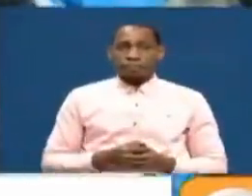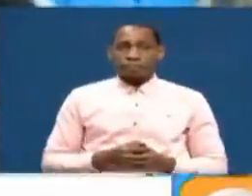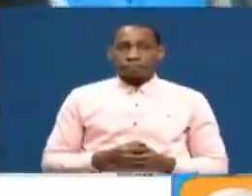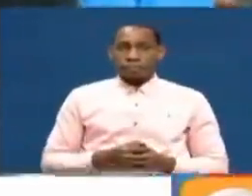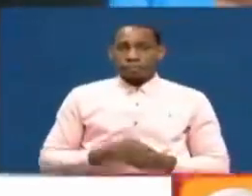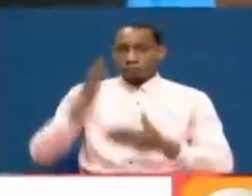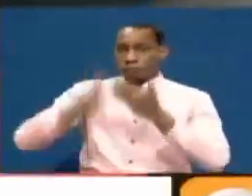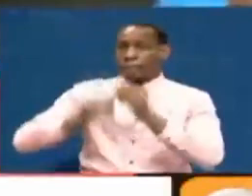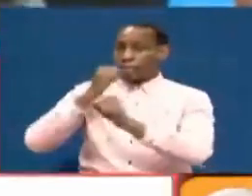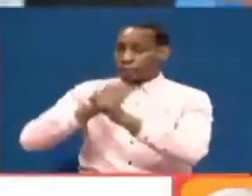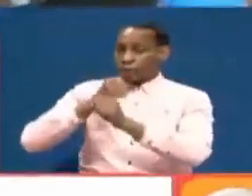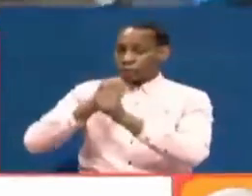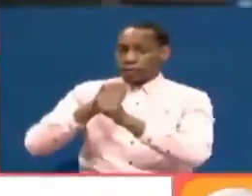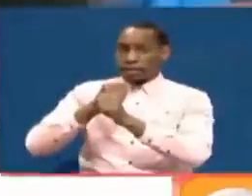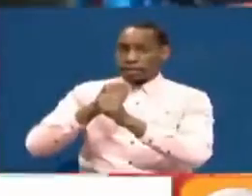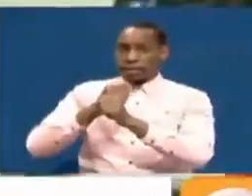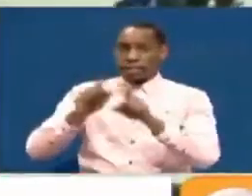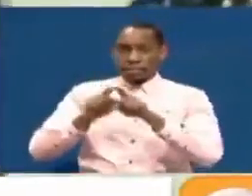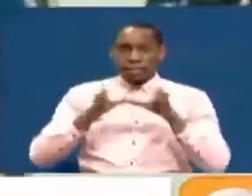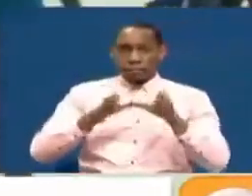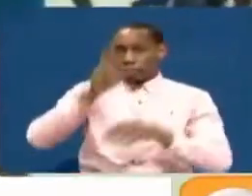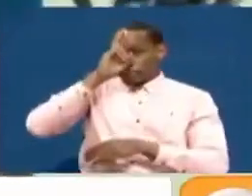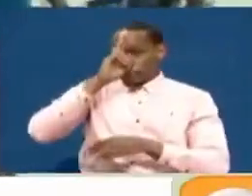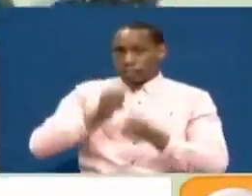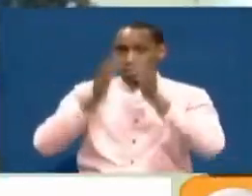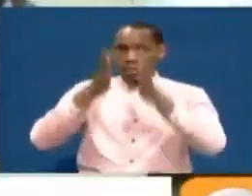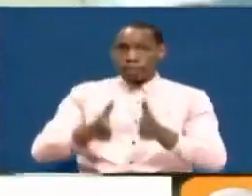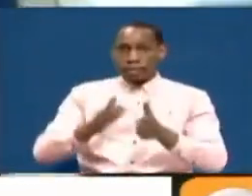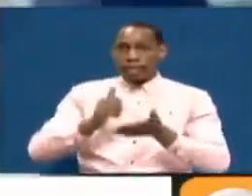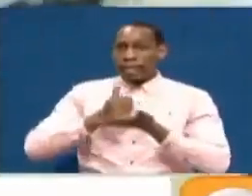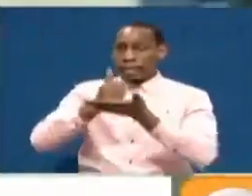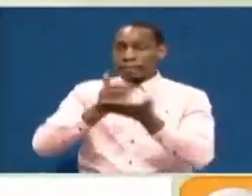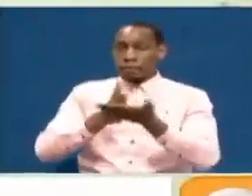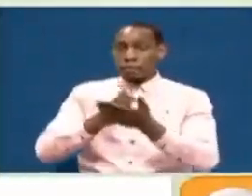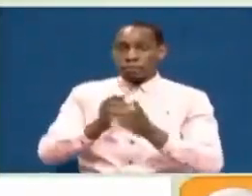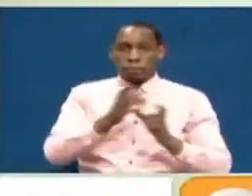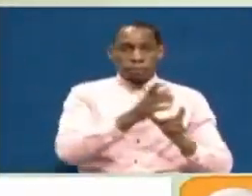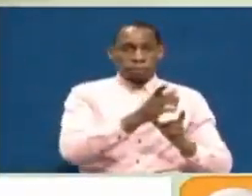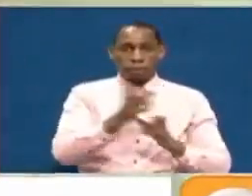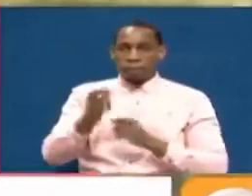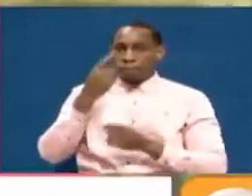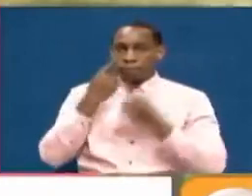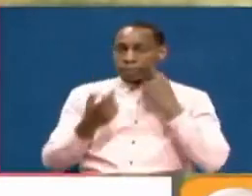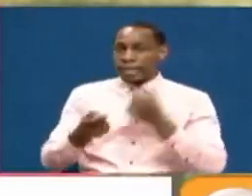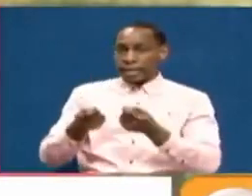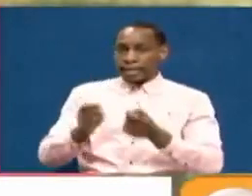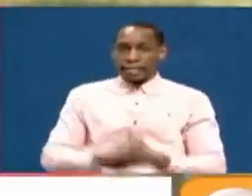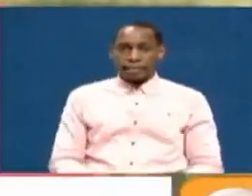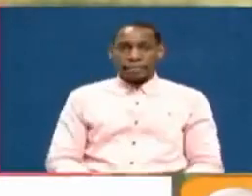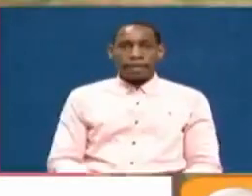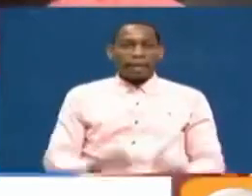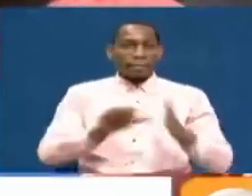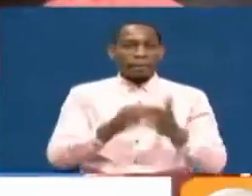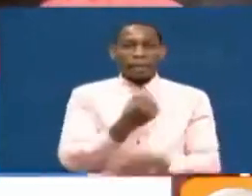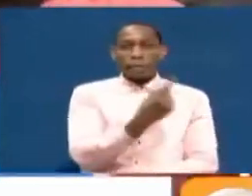Grinding operations to a halt and forcing police officers to intervene by lobbing tear gas canisters. Kuna hitilafu